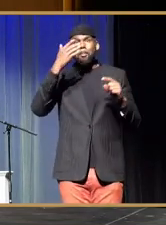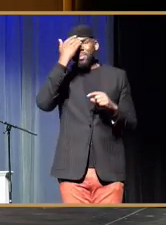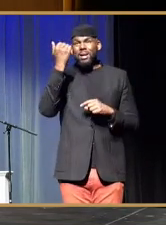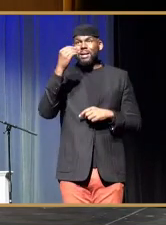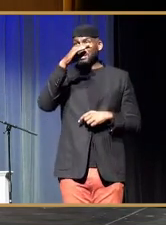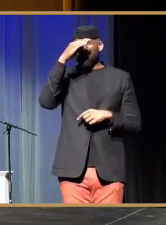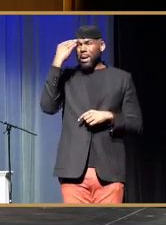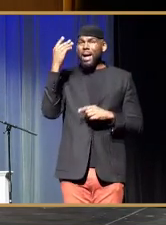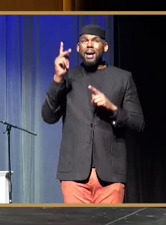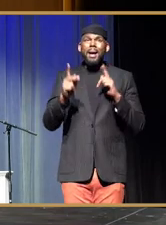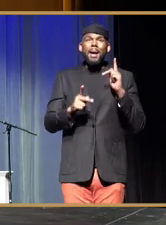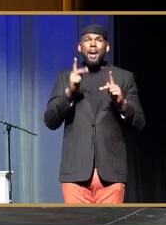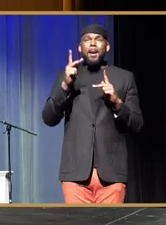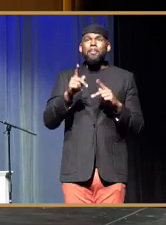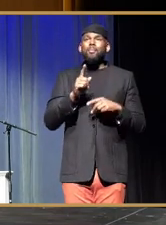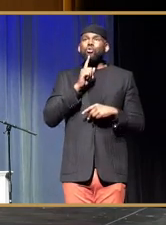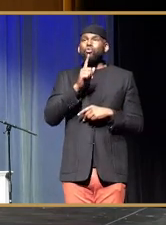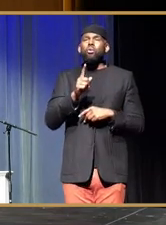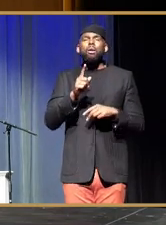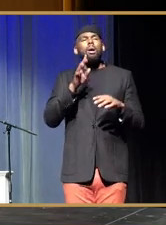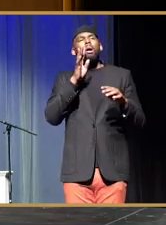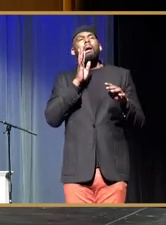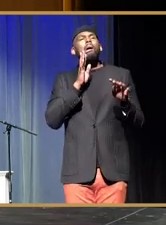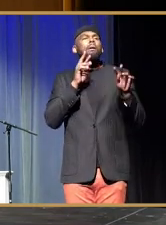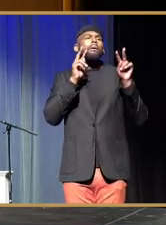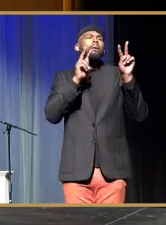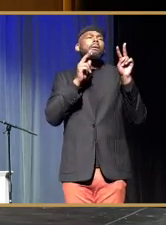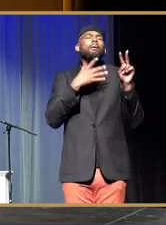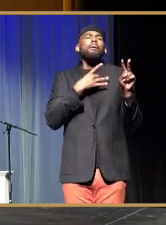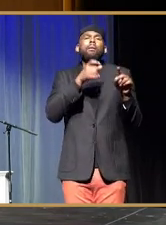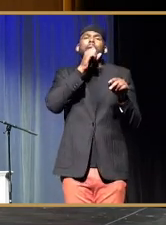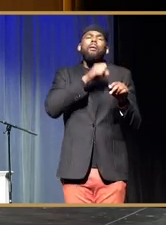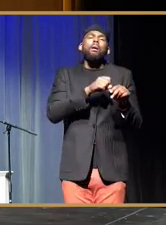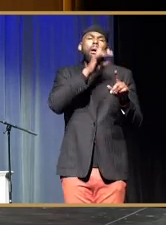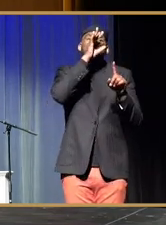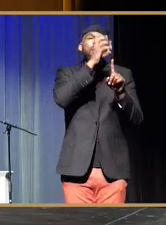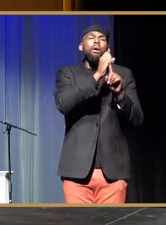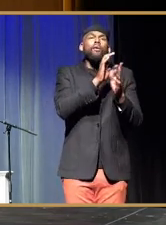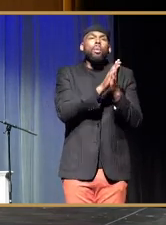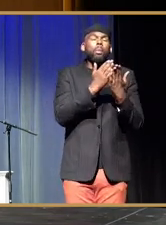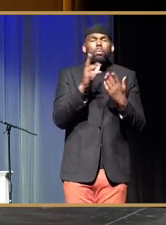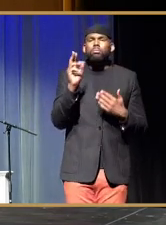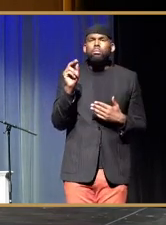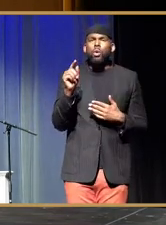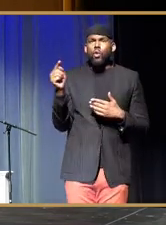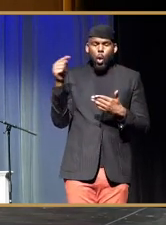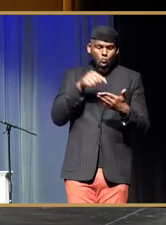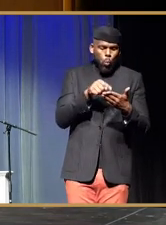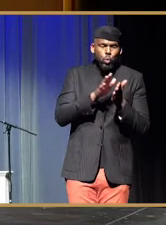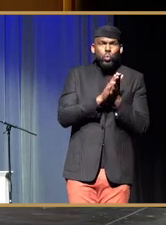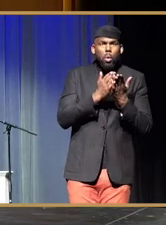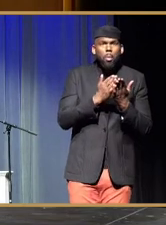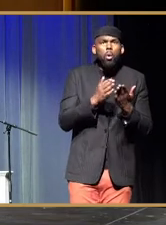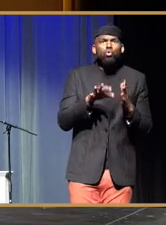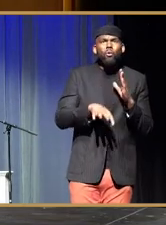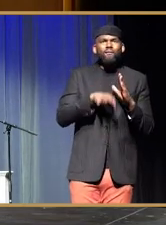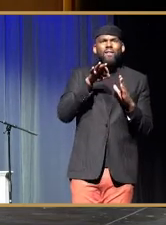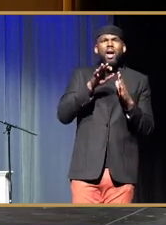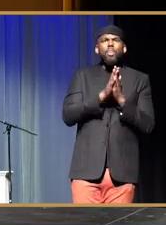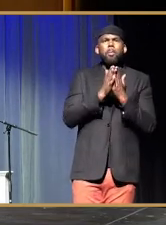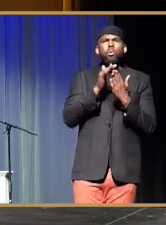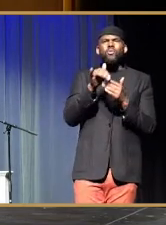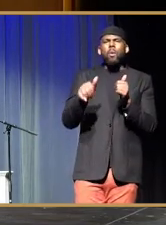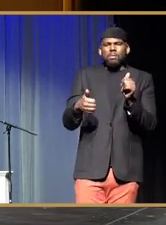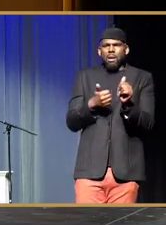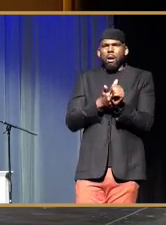people fetishized the book. Instead, they went to the book to find the God who was